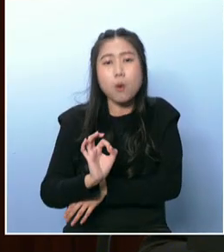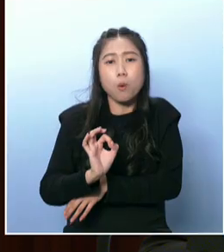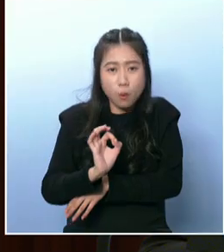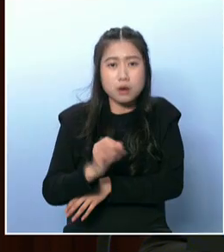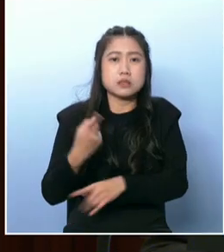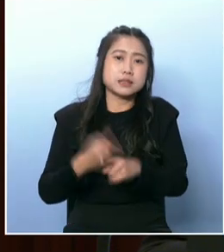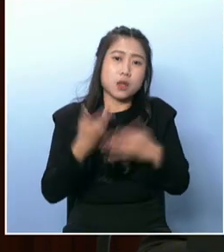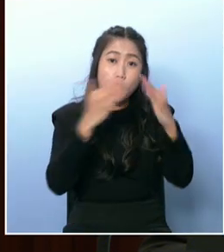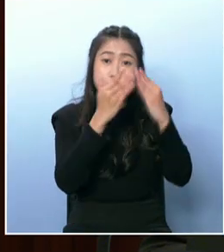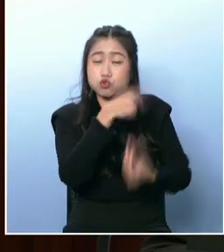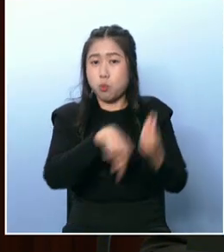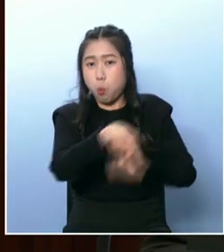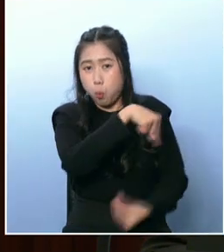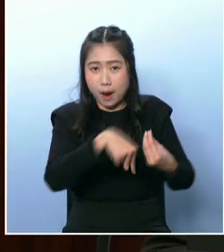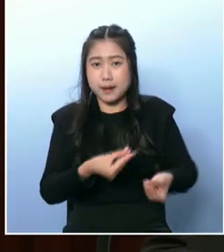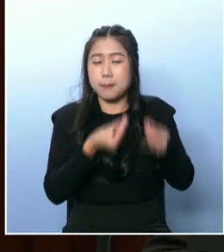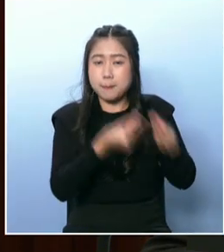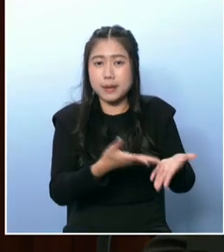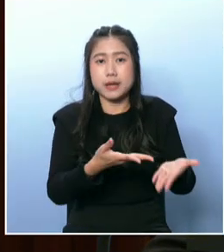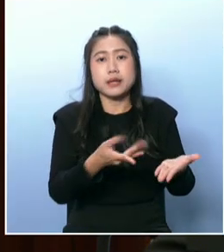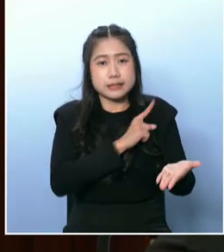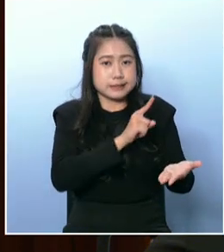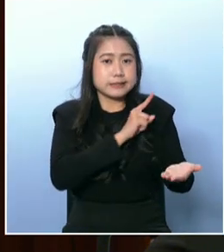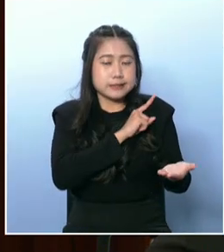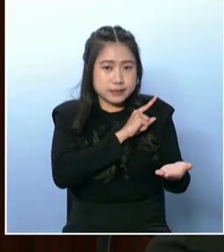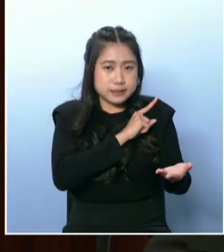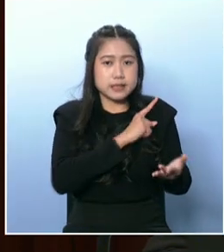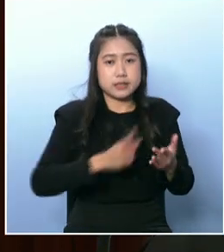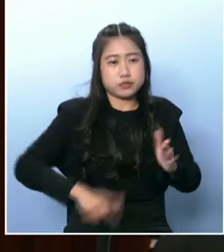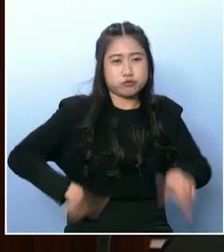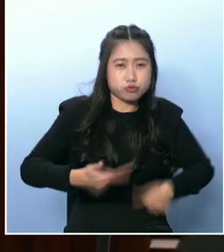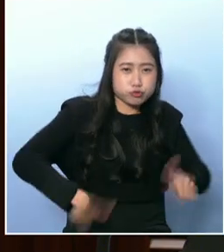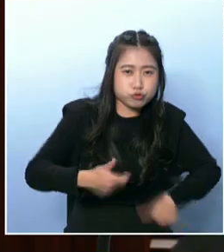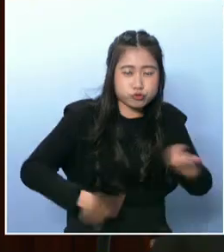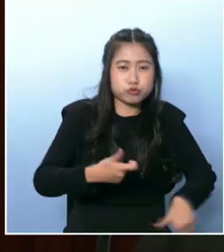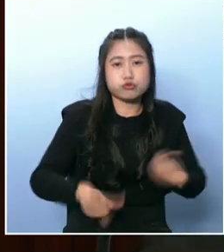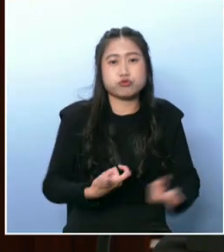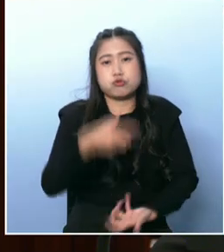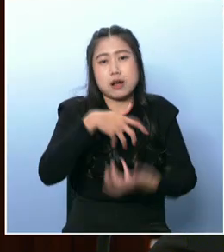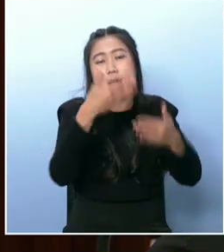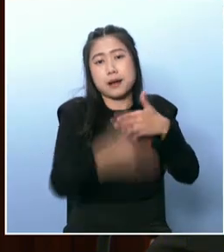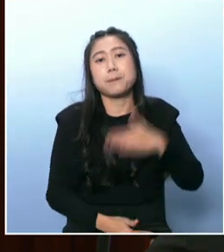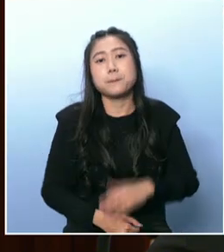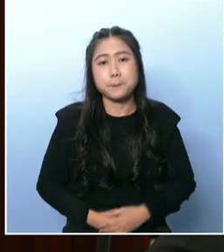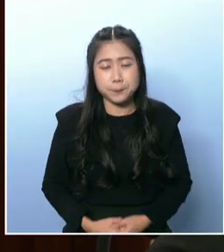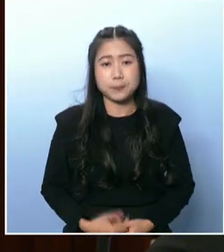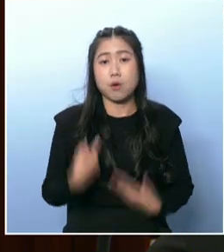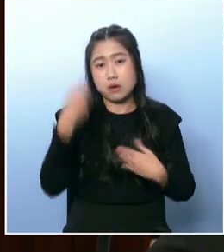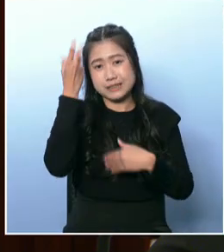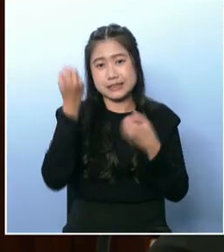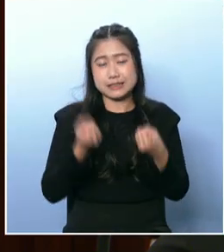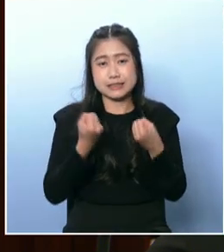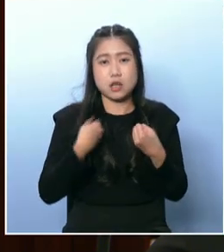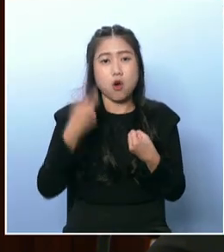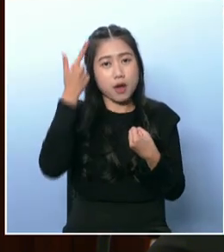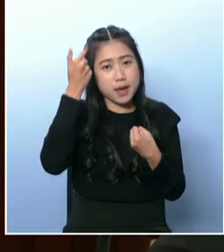a good living environment for them and reduce the resources that they have to use out